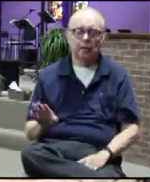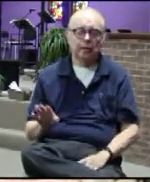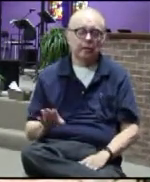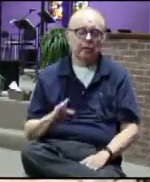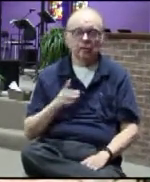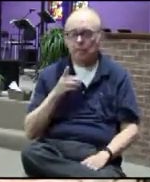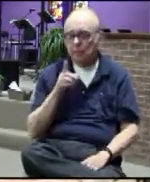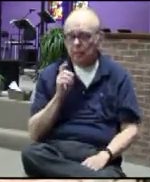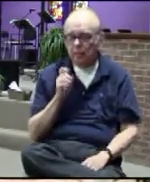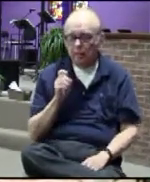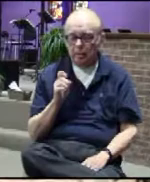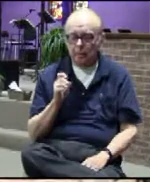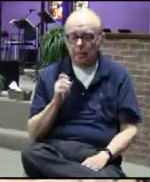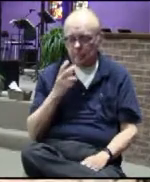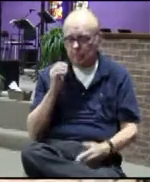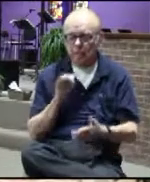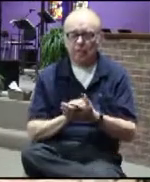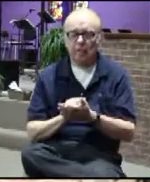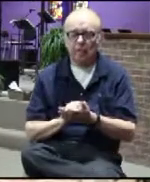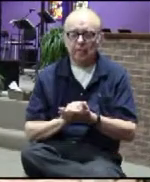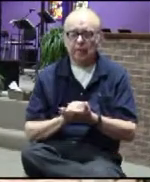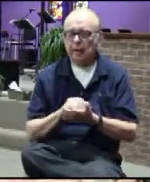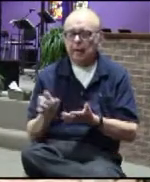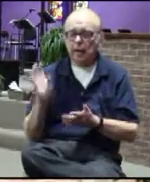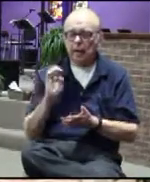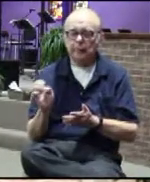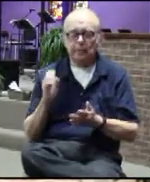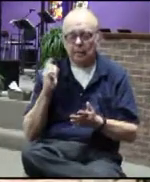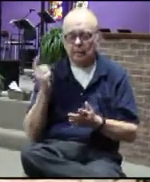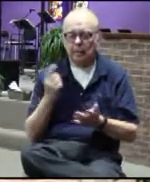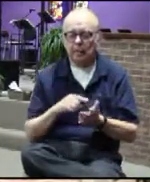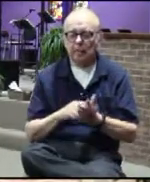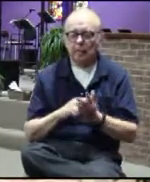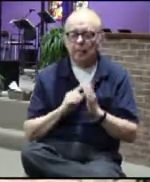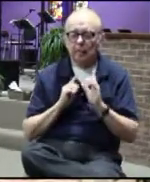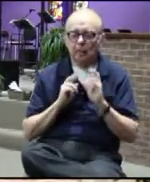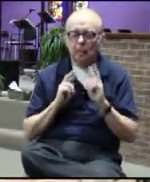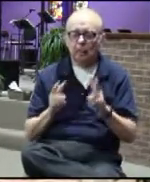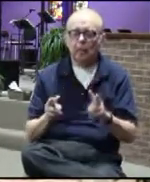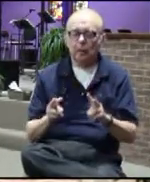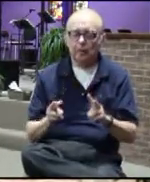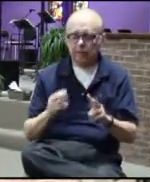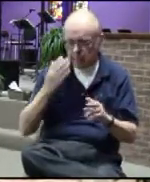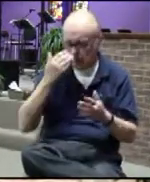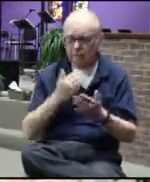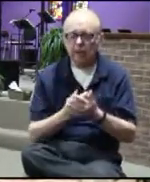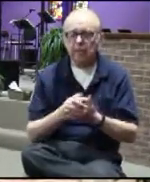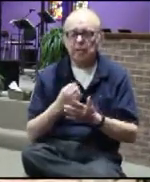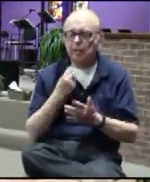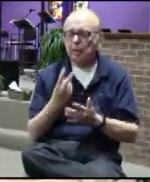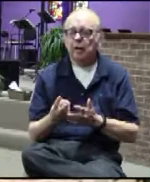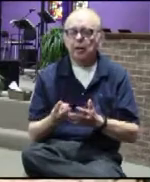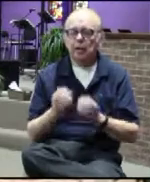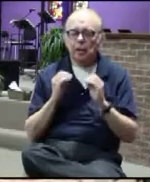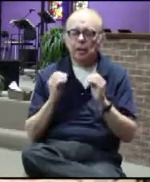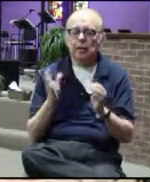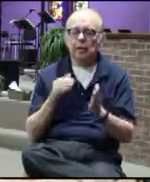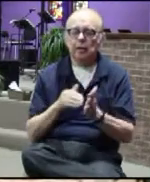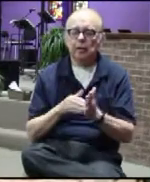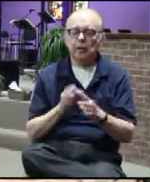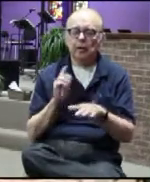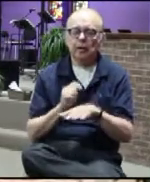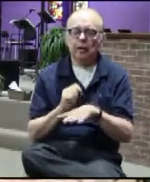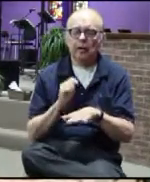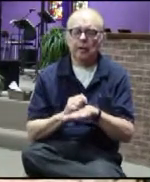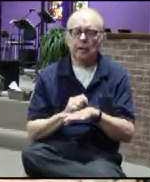dreams. I don't believe that they ever thought. They would come and watch their 12 year old son. Teaching in the middle of the